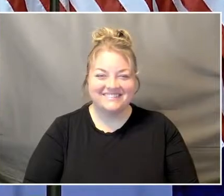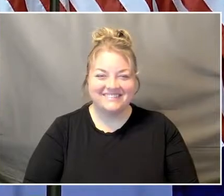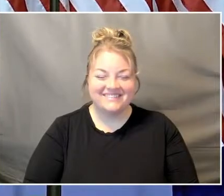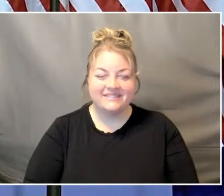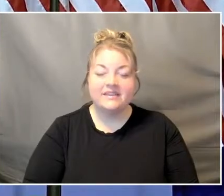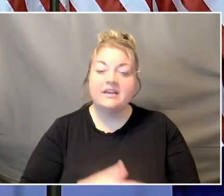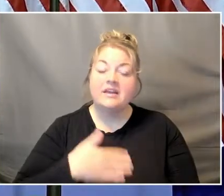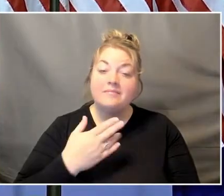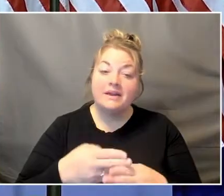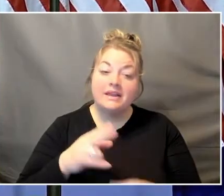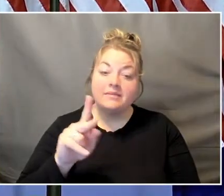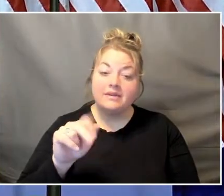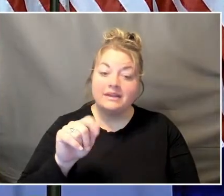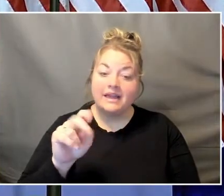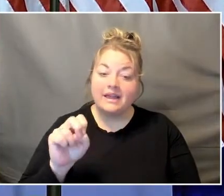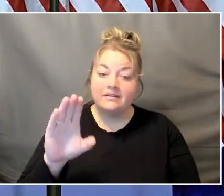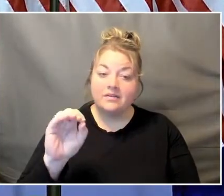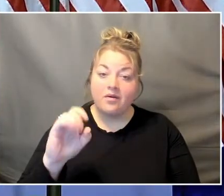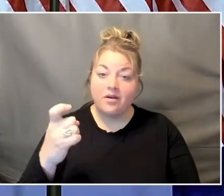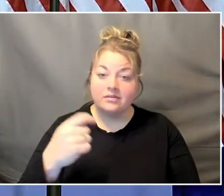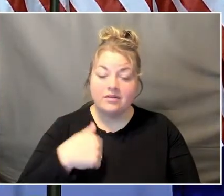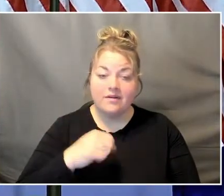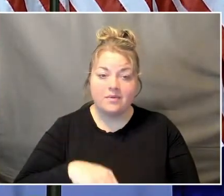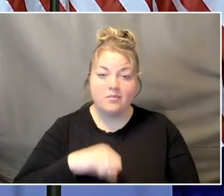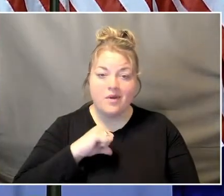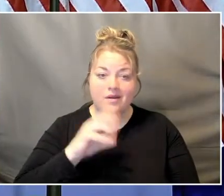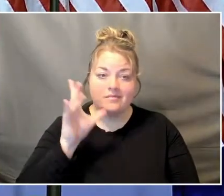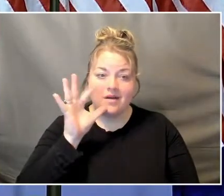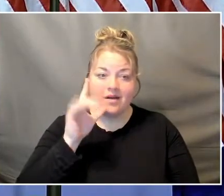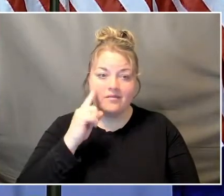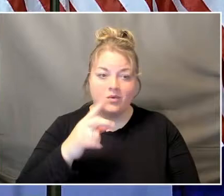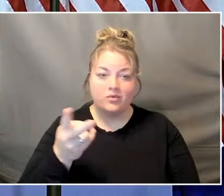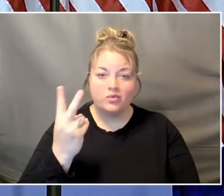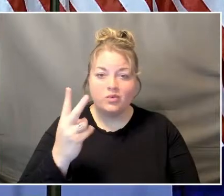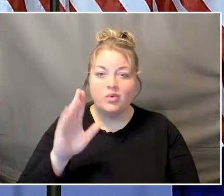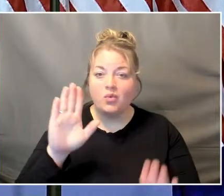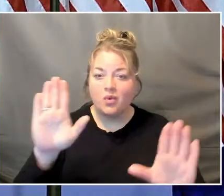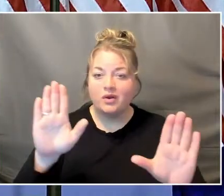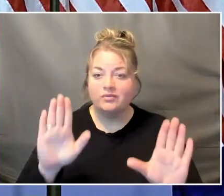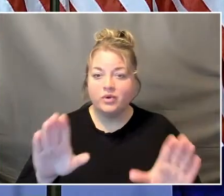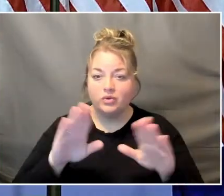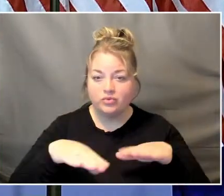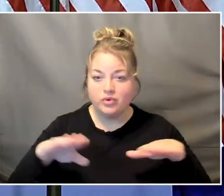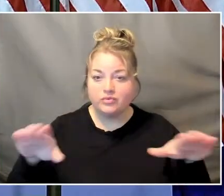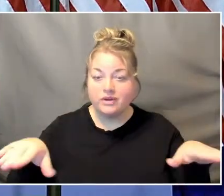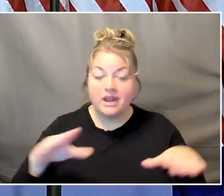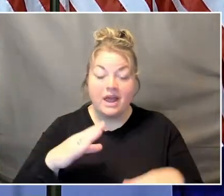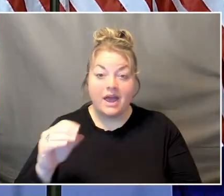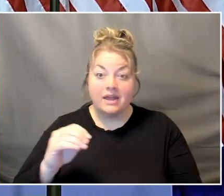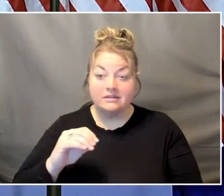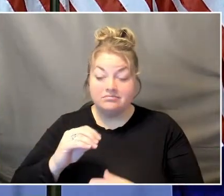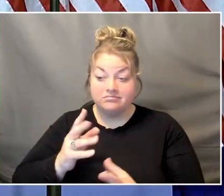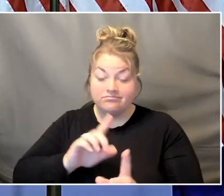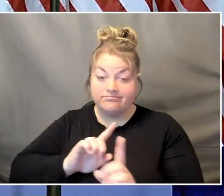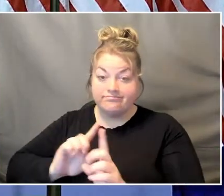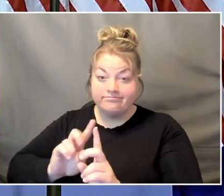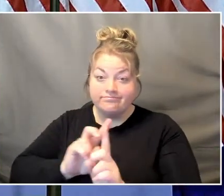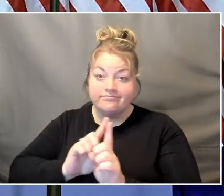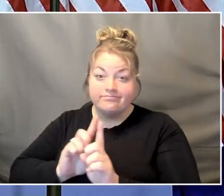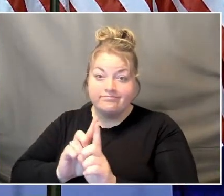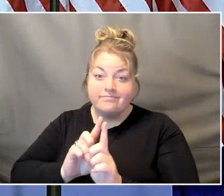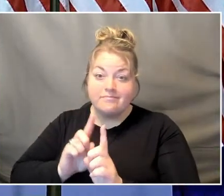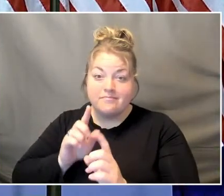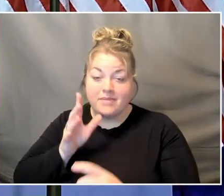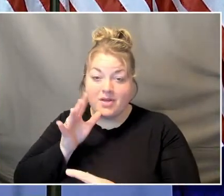My name is Kate Cox. I am the proud mom of two wonderful children, and being their mother is the greatest joy of my